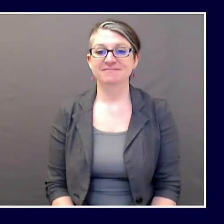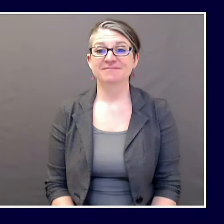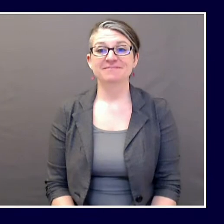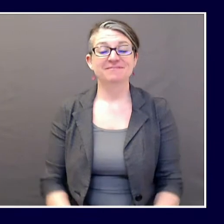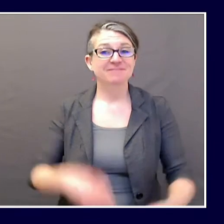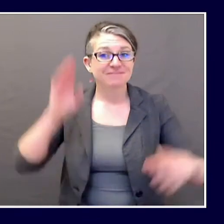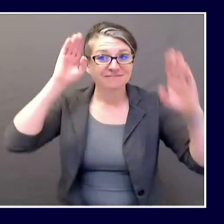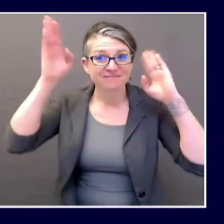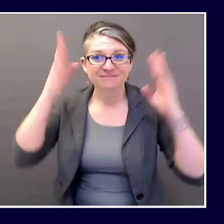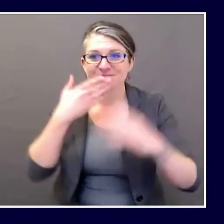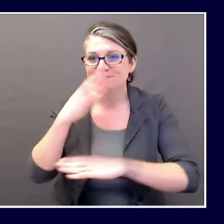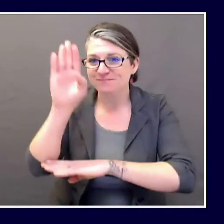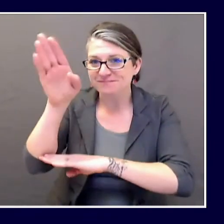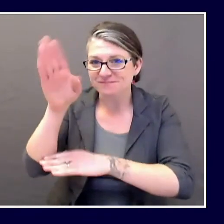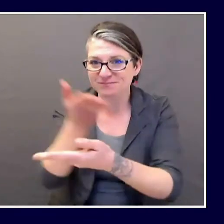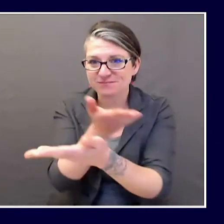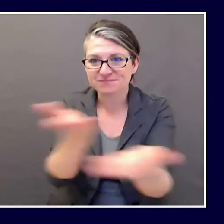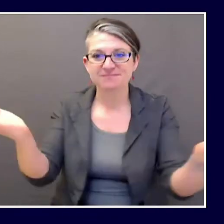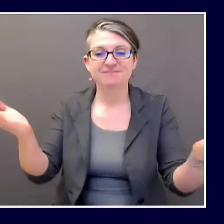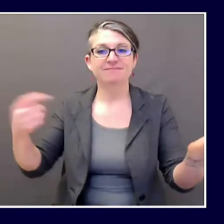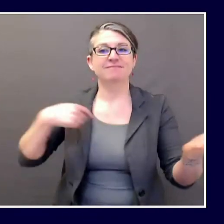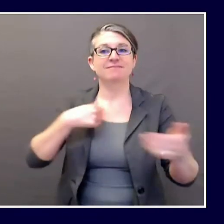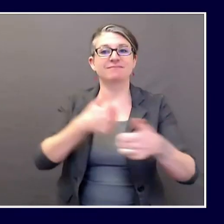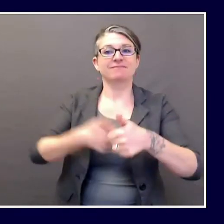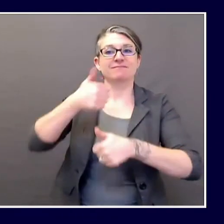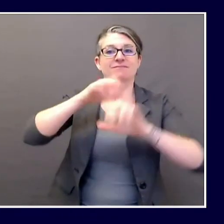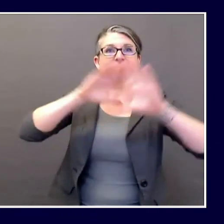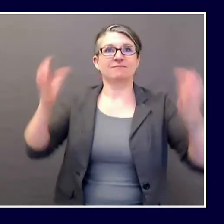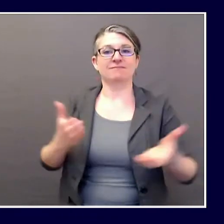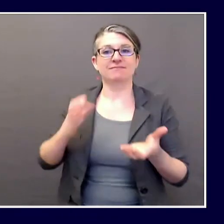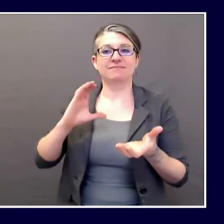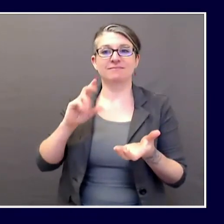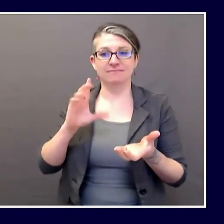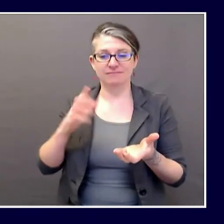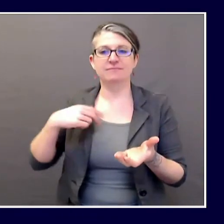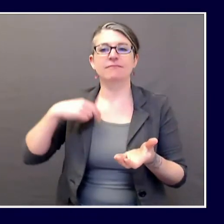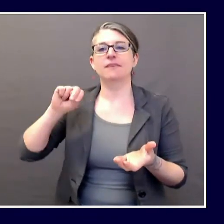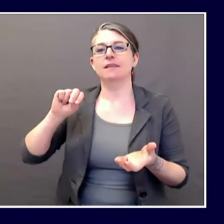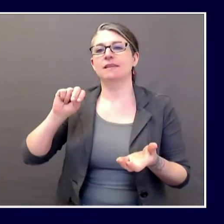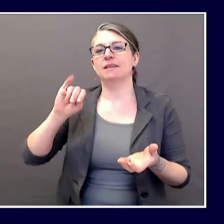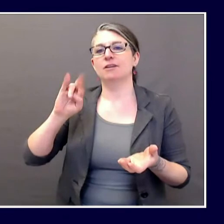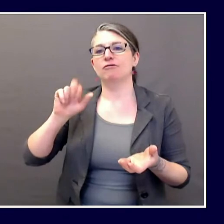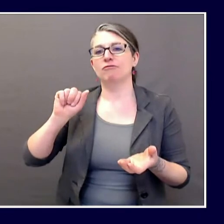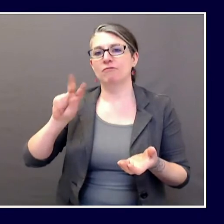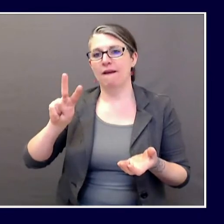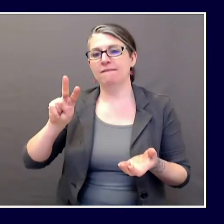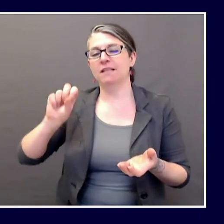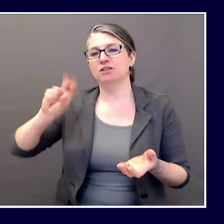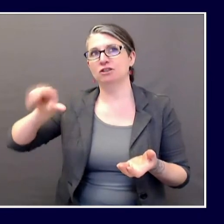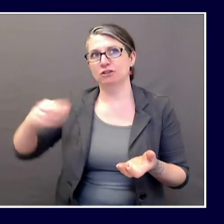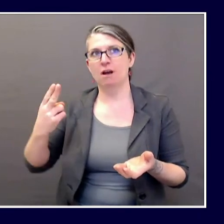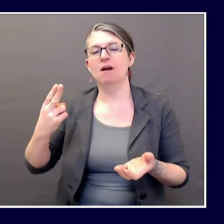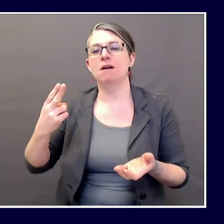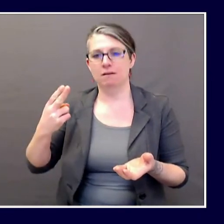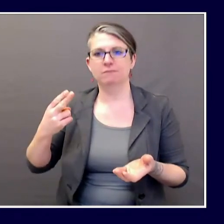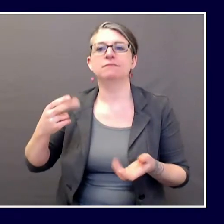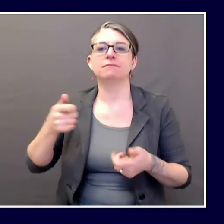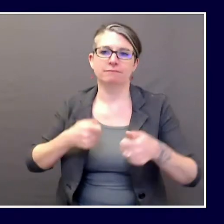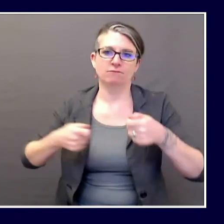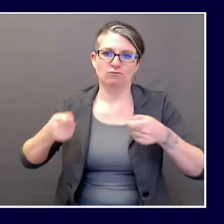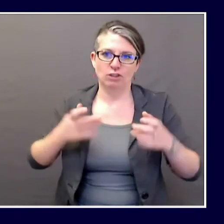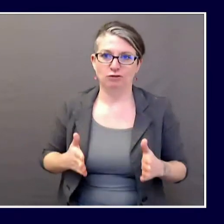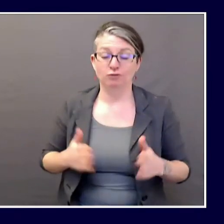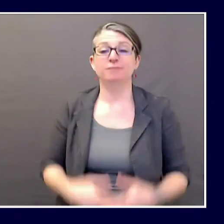Good afternoon, everyone. I'm Nirav Shah, the Director of Maine's Center for Disease Control and Prevention. I'm delighted to be able to